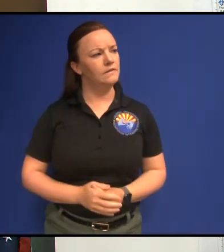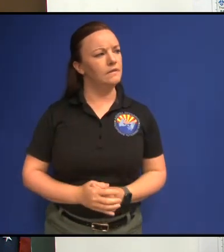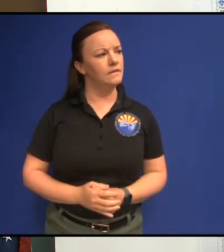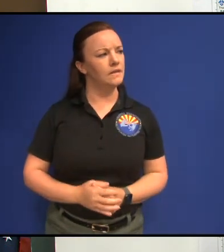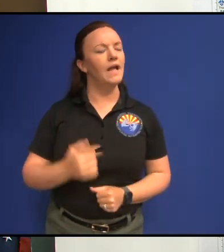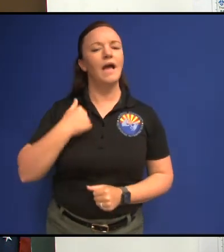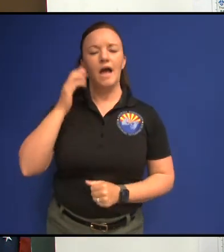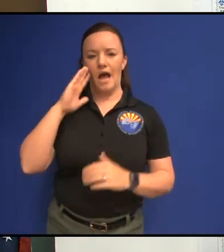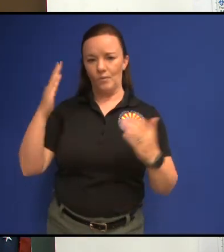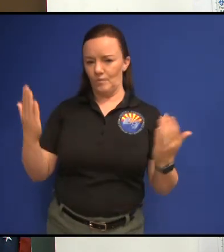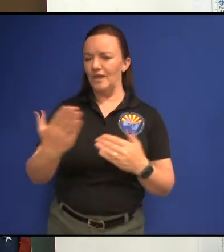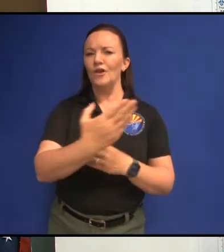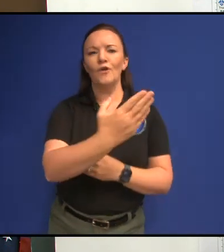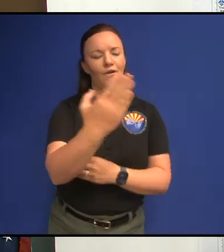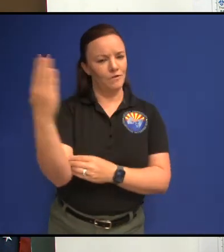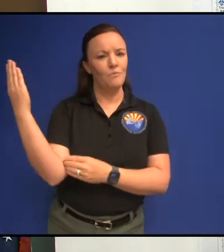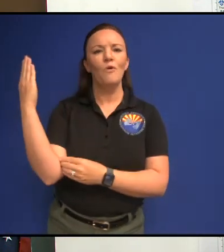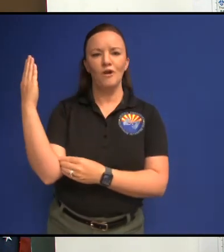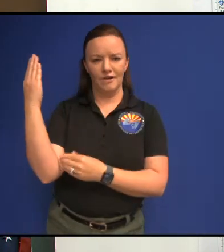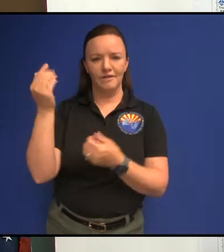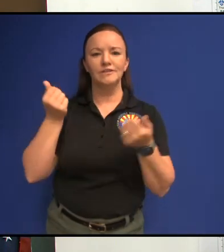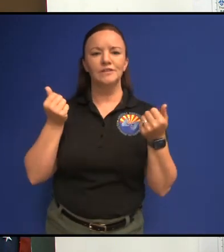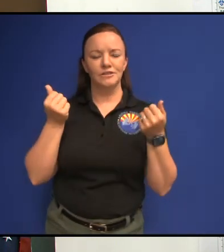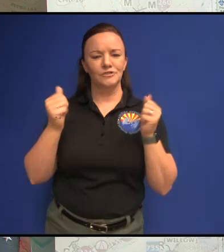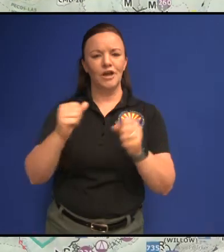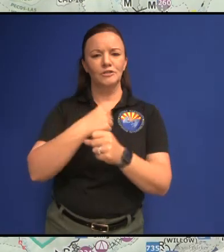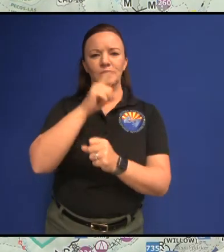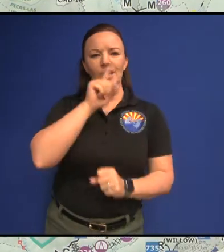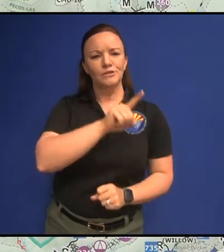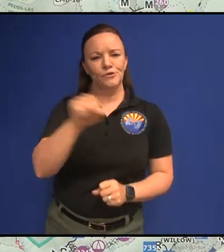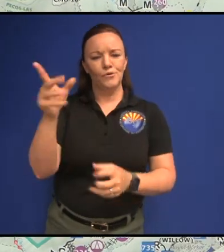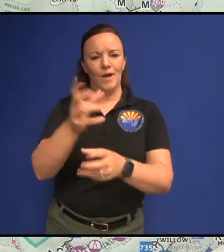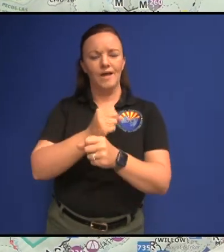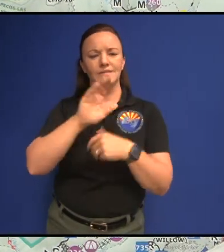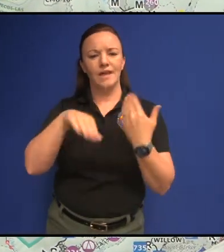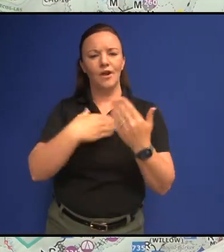I'll be here every morning trying to make sure you guys get all the